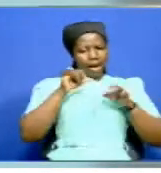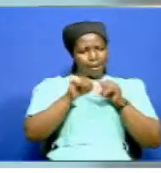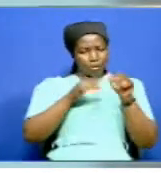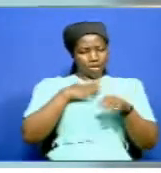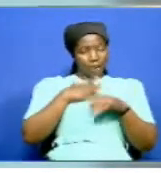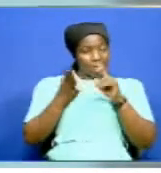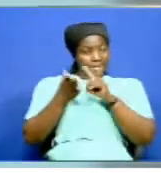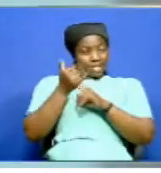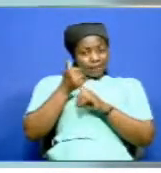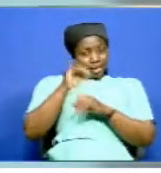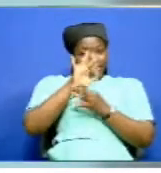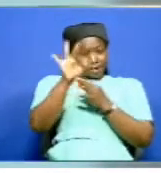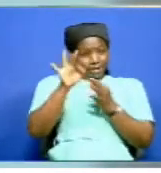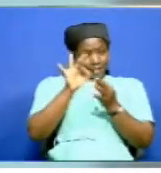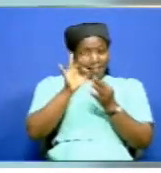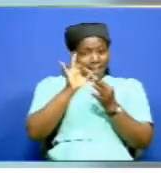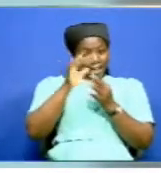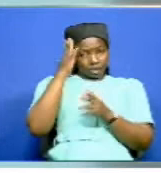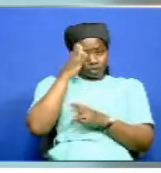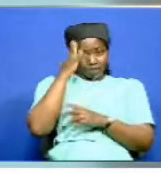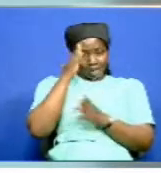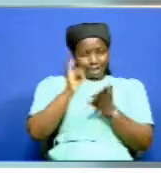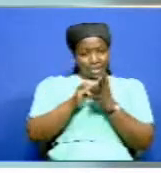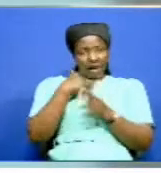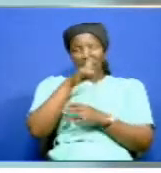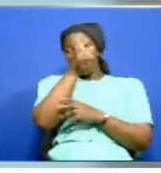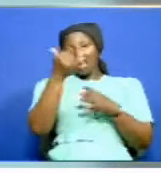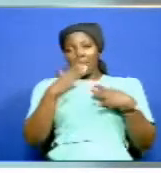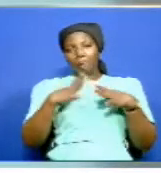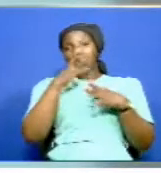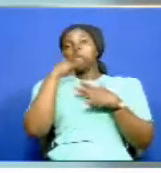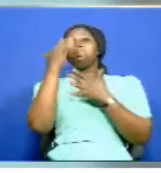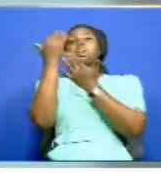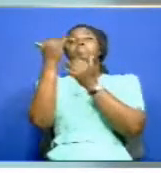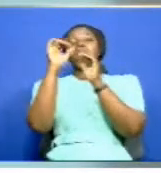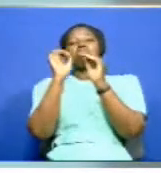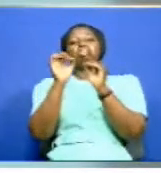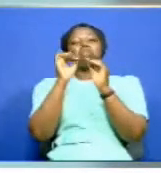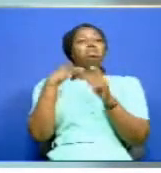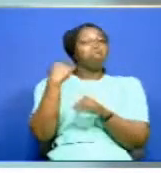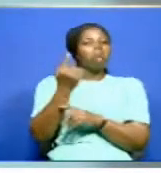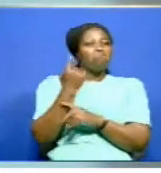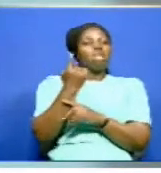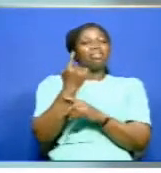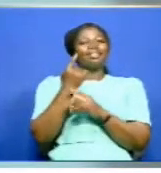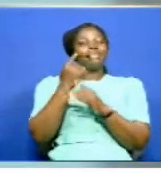particularly considering that there are those who predicted nothing but doom and gloom.